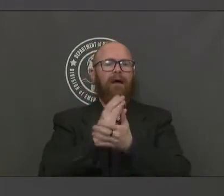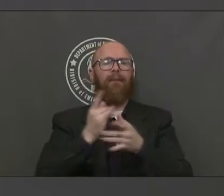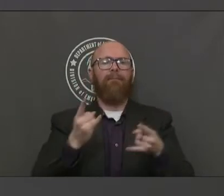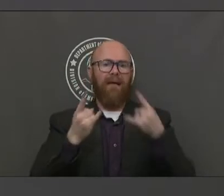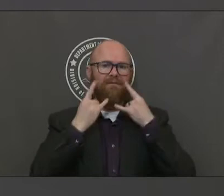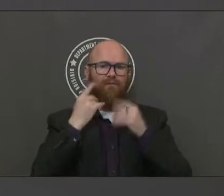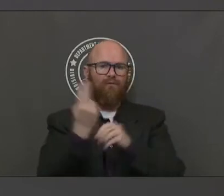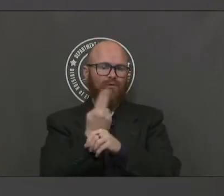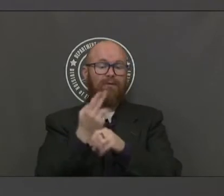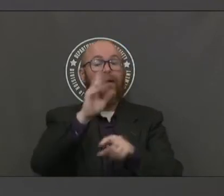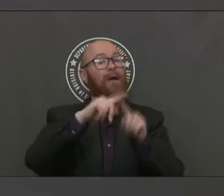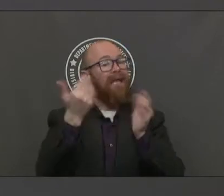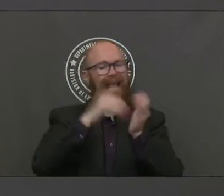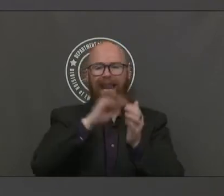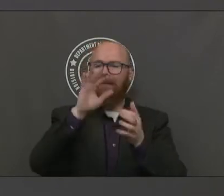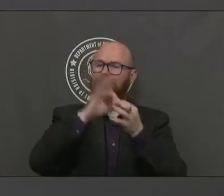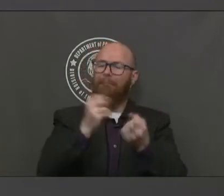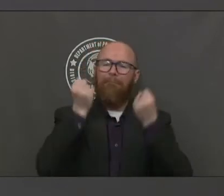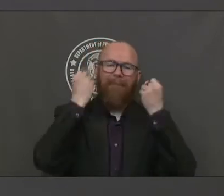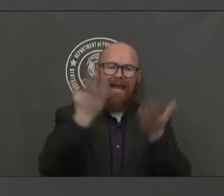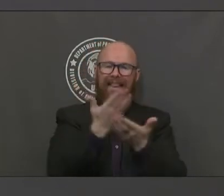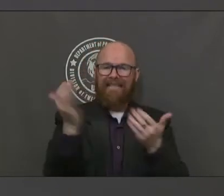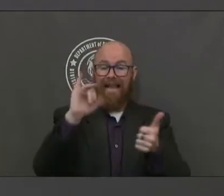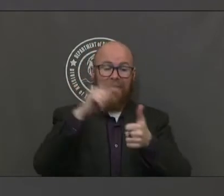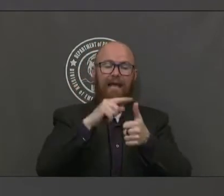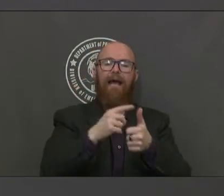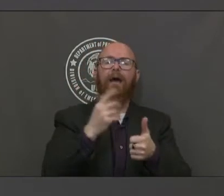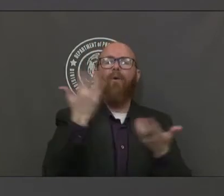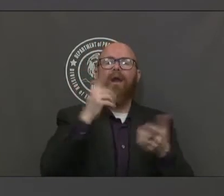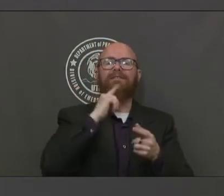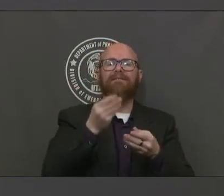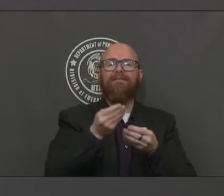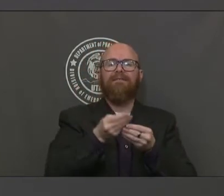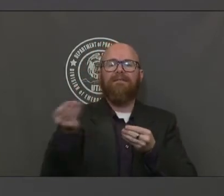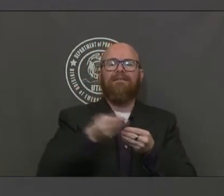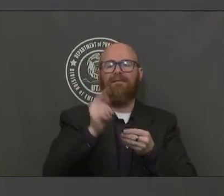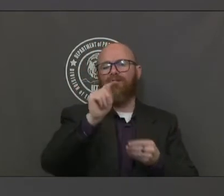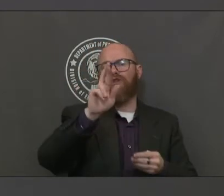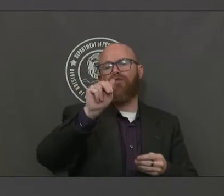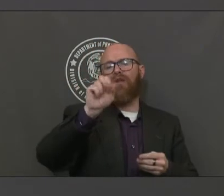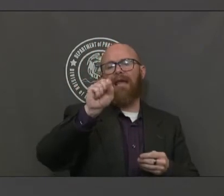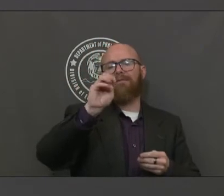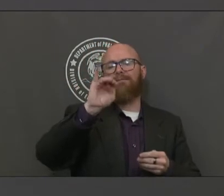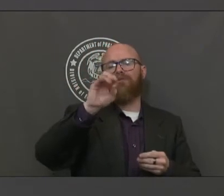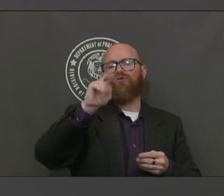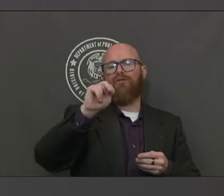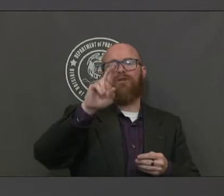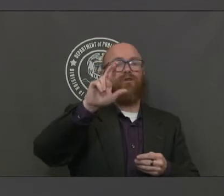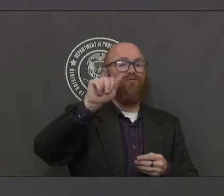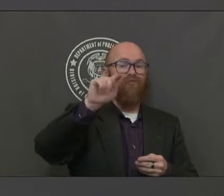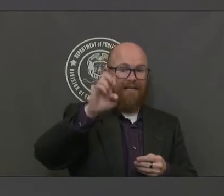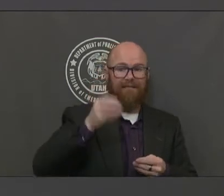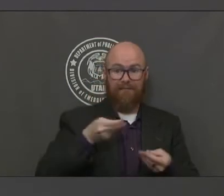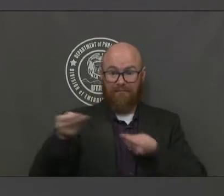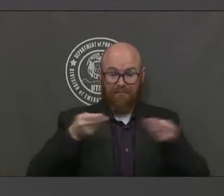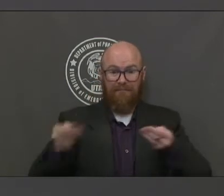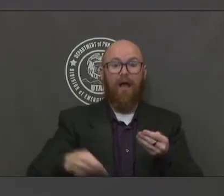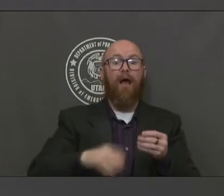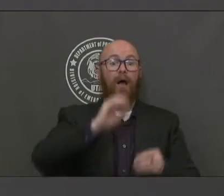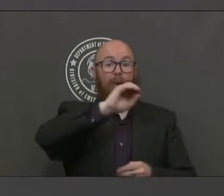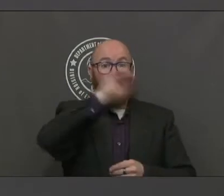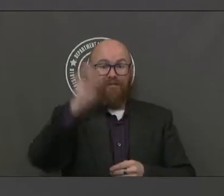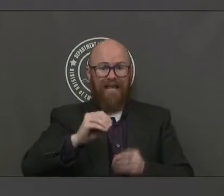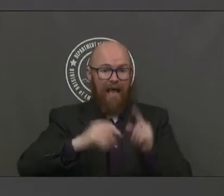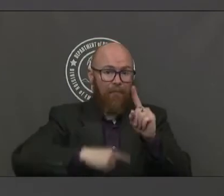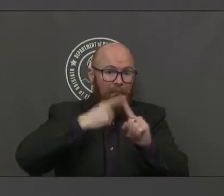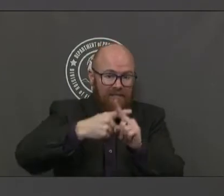low percent positivity. When all of those things come together, then those things go away. Looking